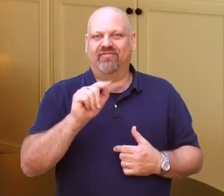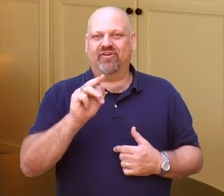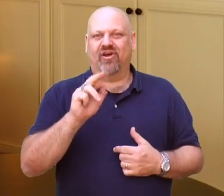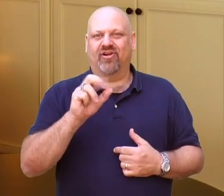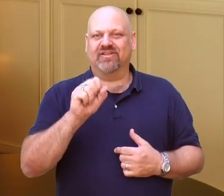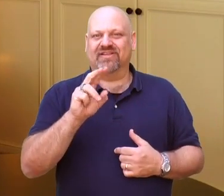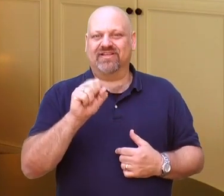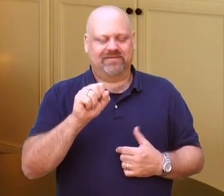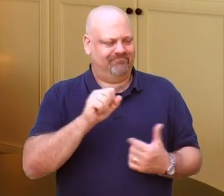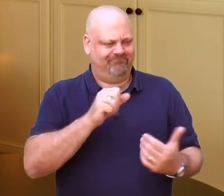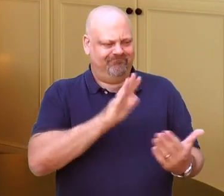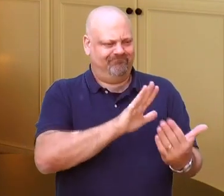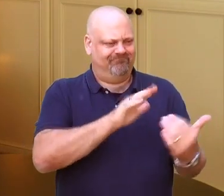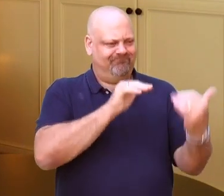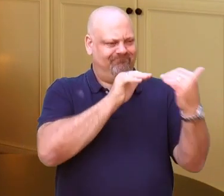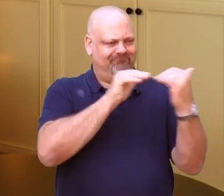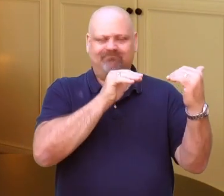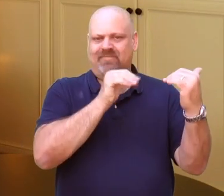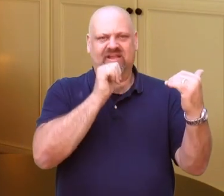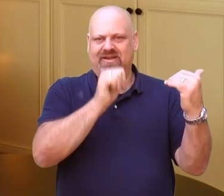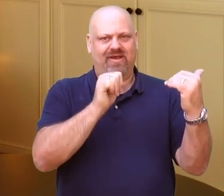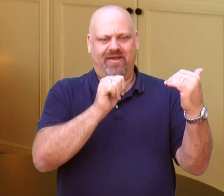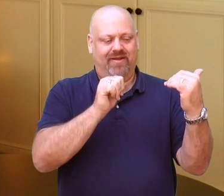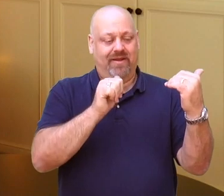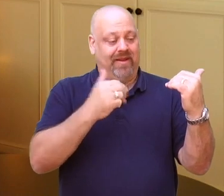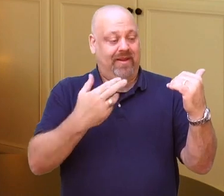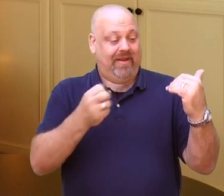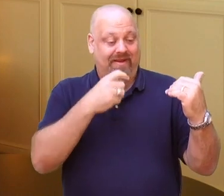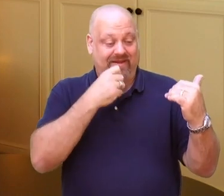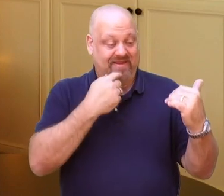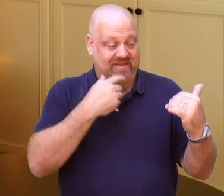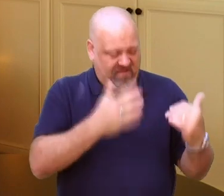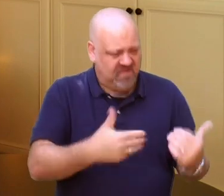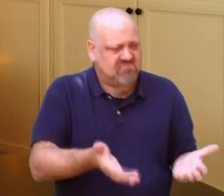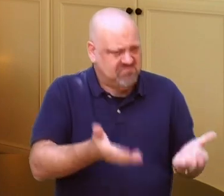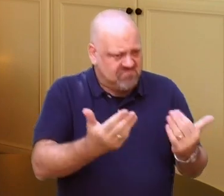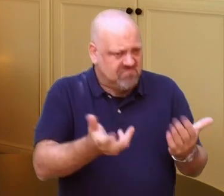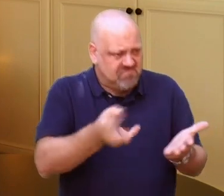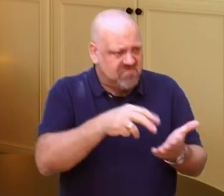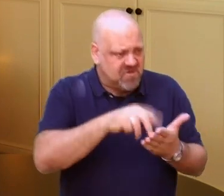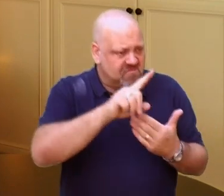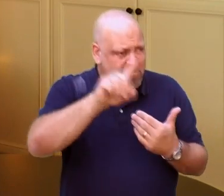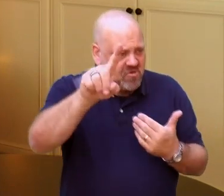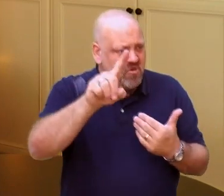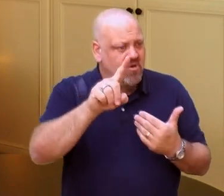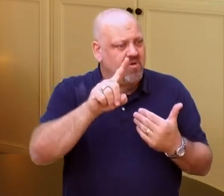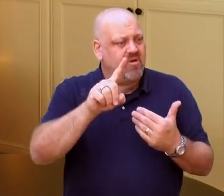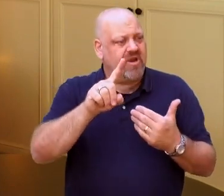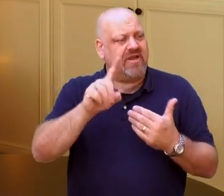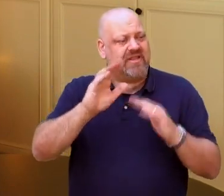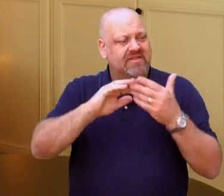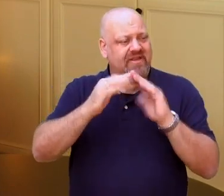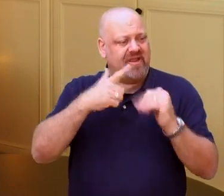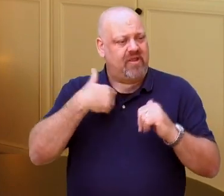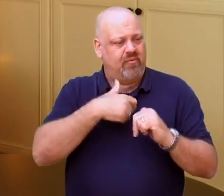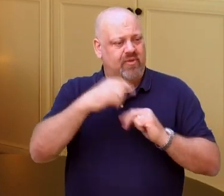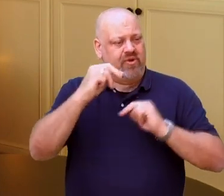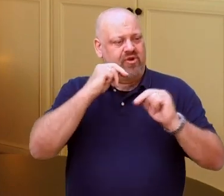of Tarsus as an equal. He did not say, get up and go into the city, and we will